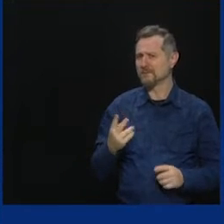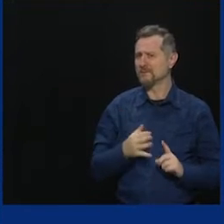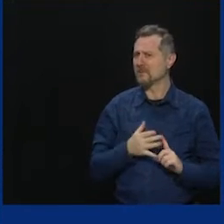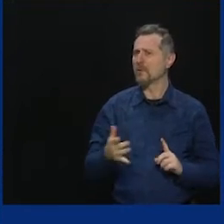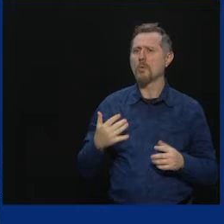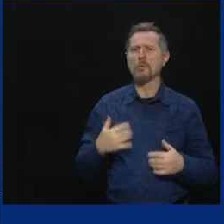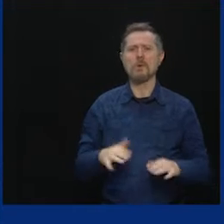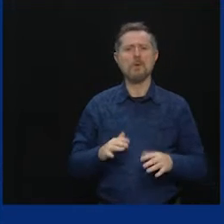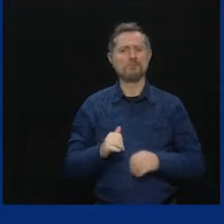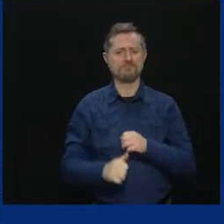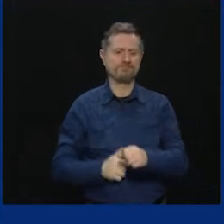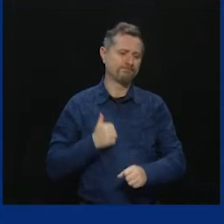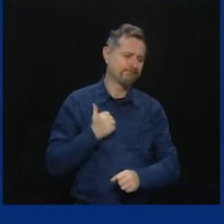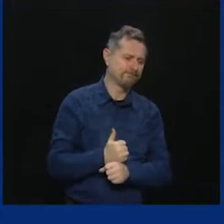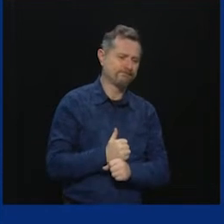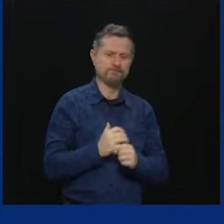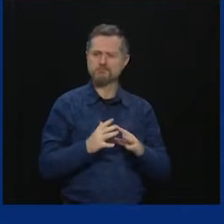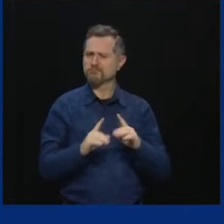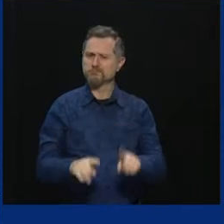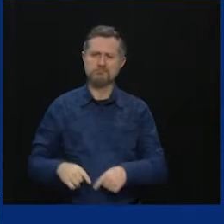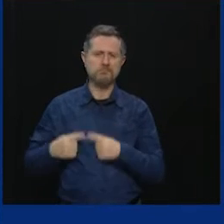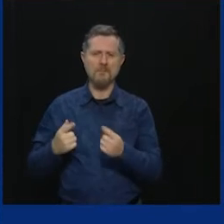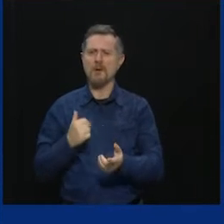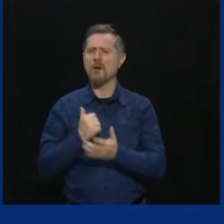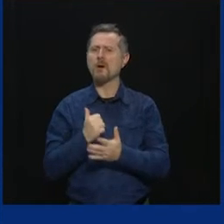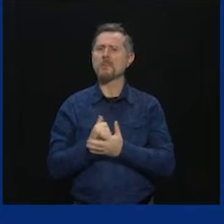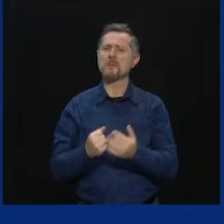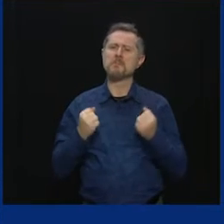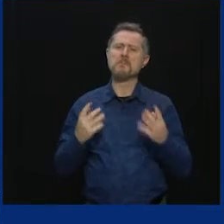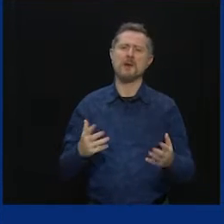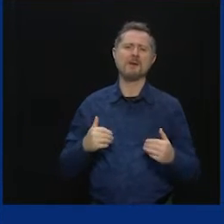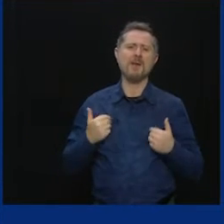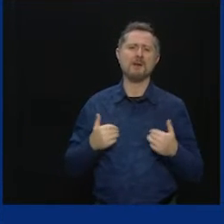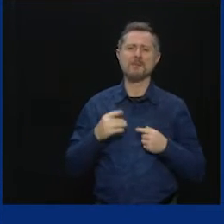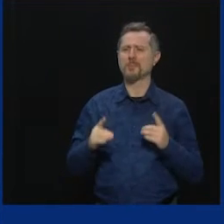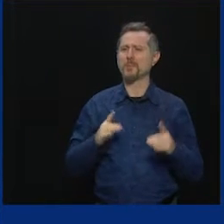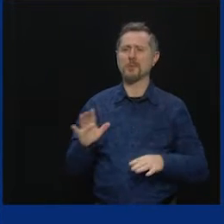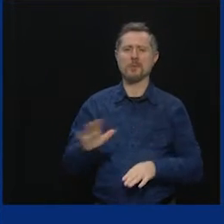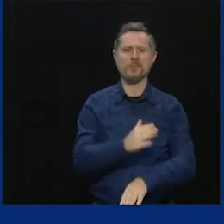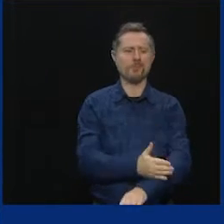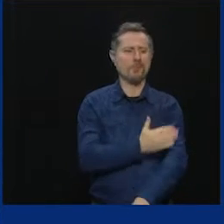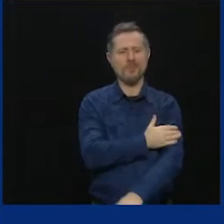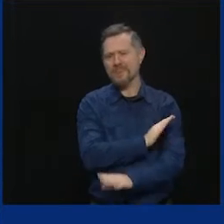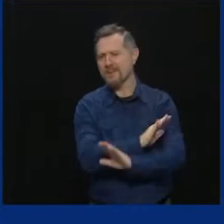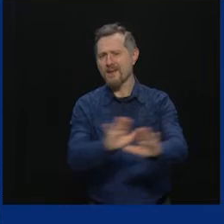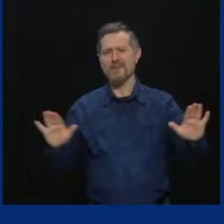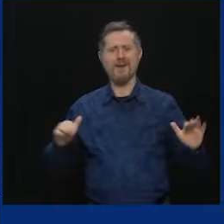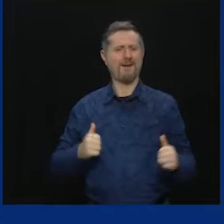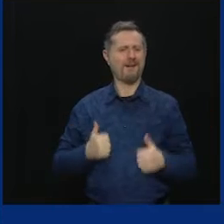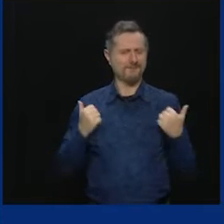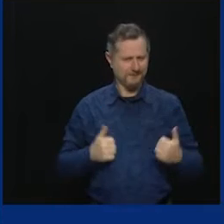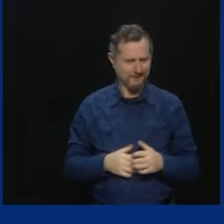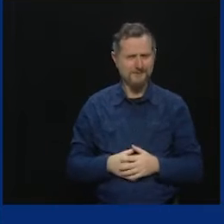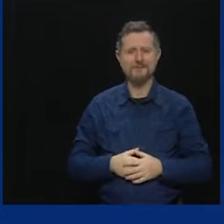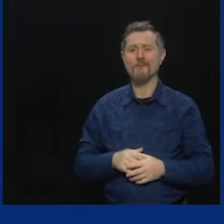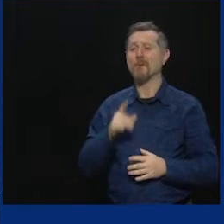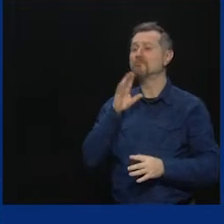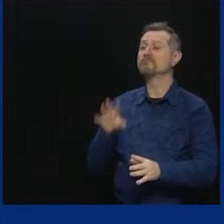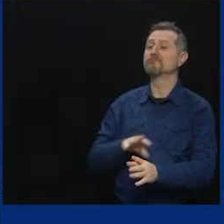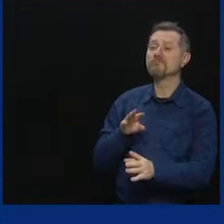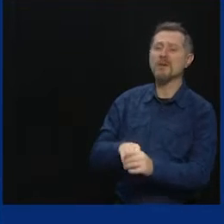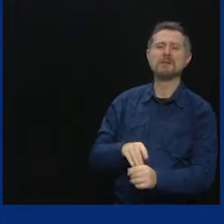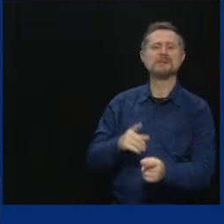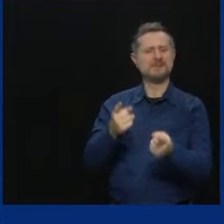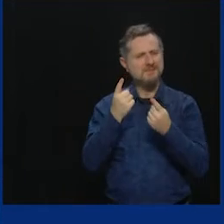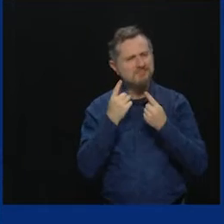It's a long time to be helping young people have more productive, more lives of engagement, lives of success.